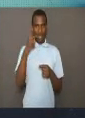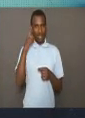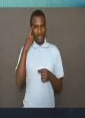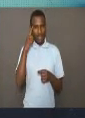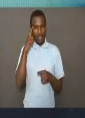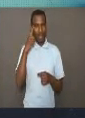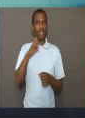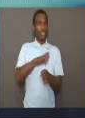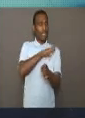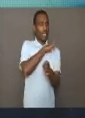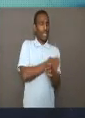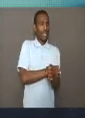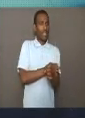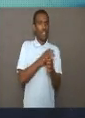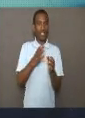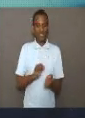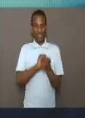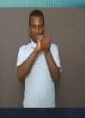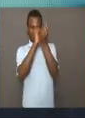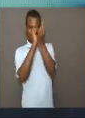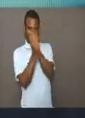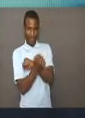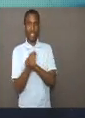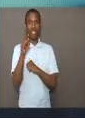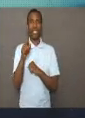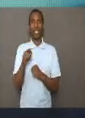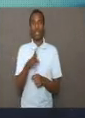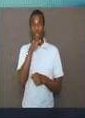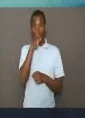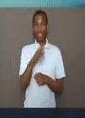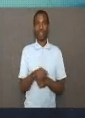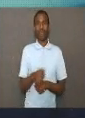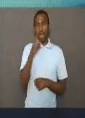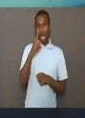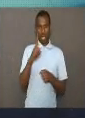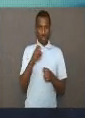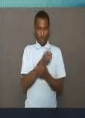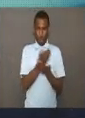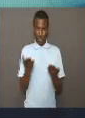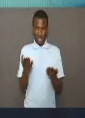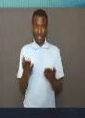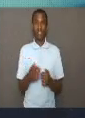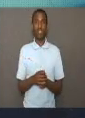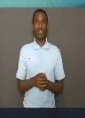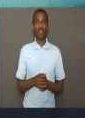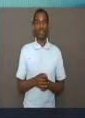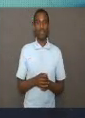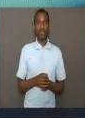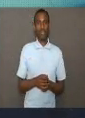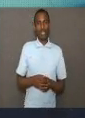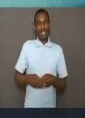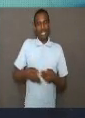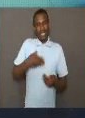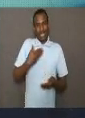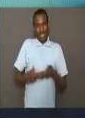the energy transformation that occurs when an object performs